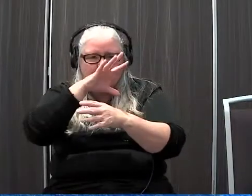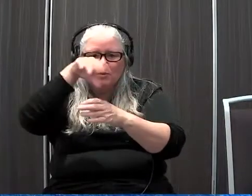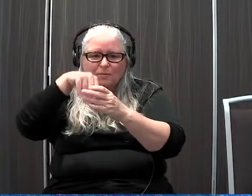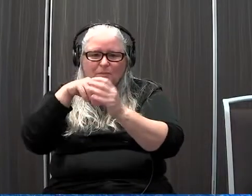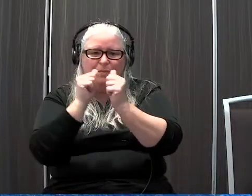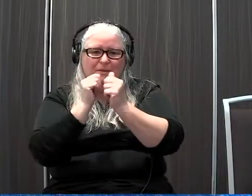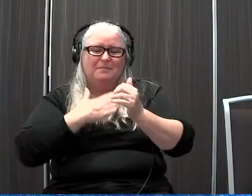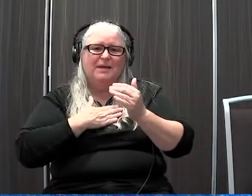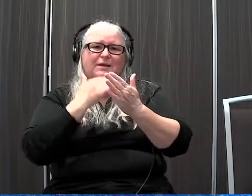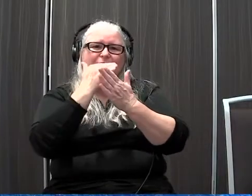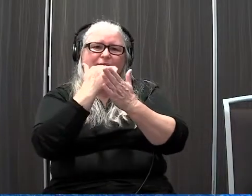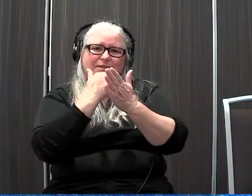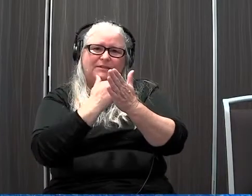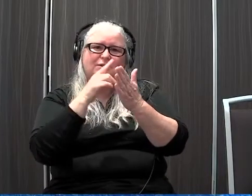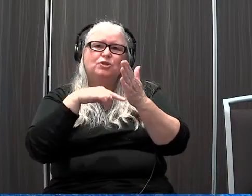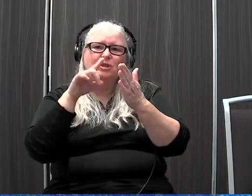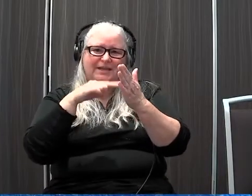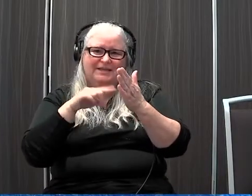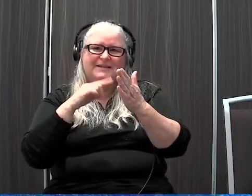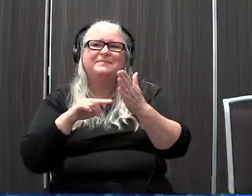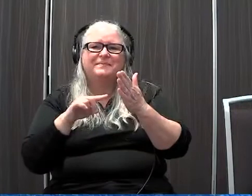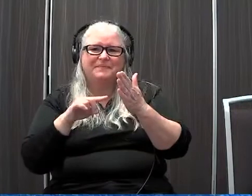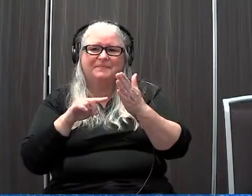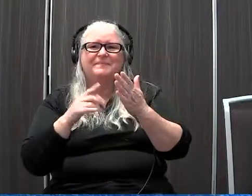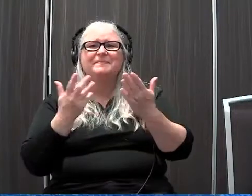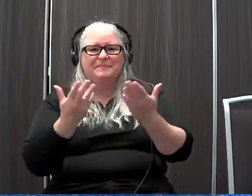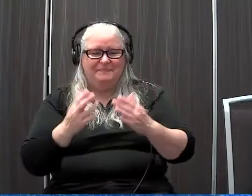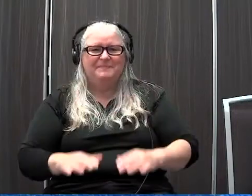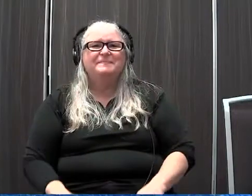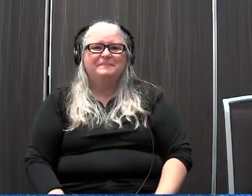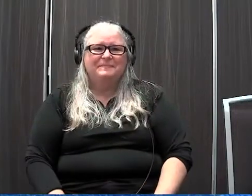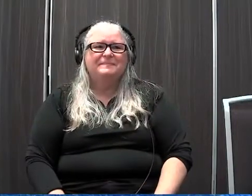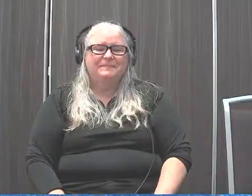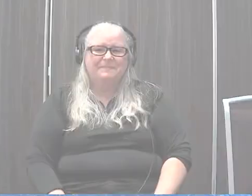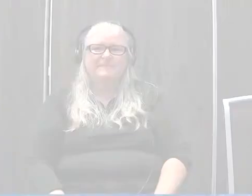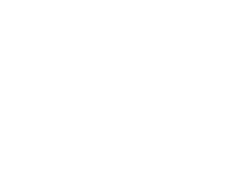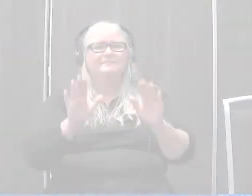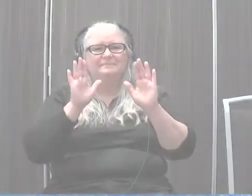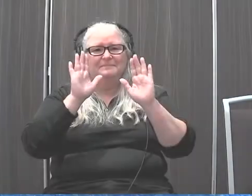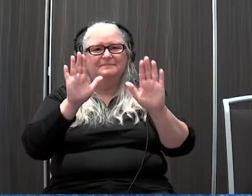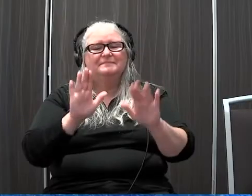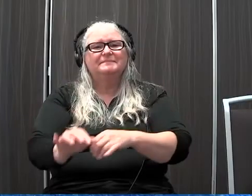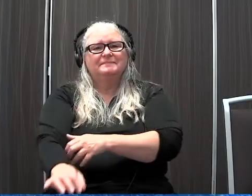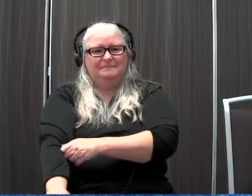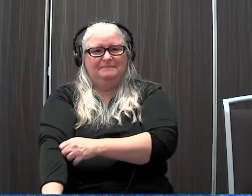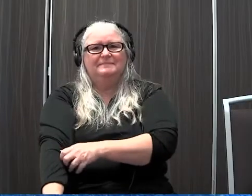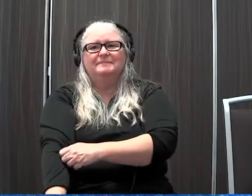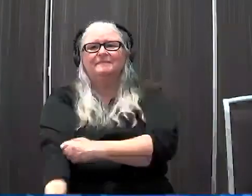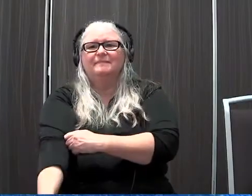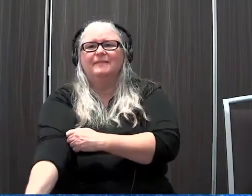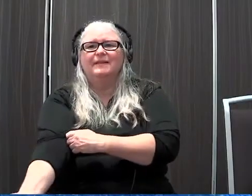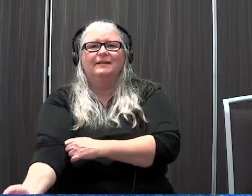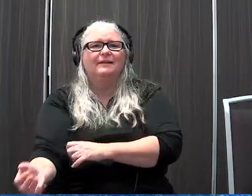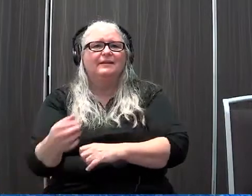The bottom one is the, there you go. There is the larger one in the middle. Oh, okay. Sorry, I didn't realize it was in there. Awesome. So it looks like we